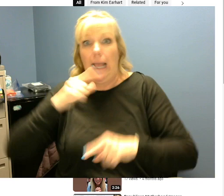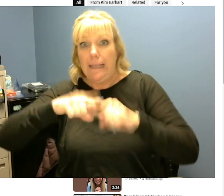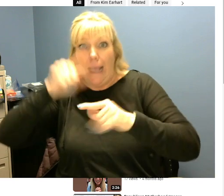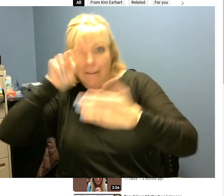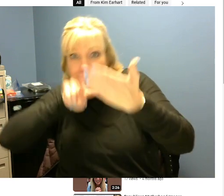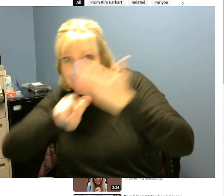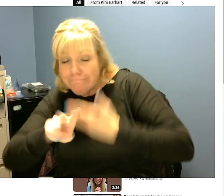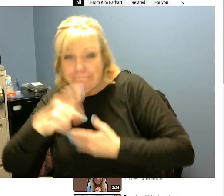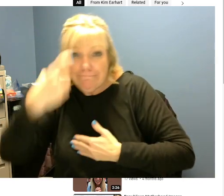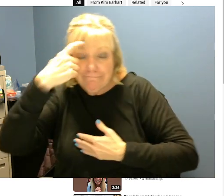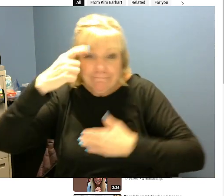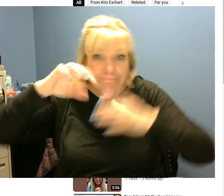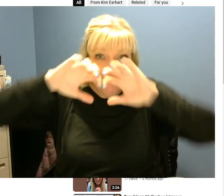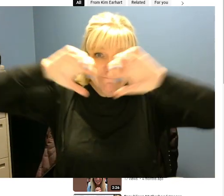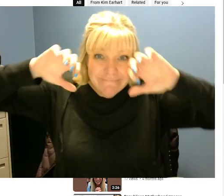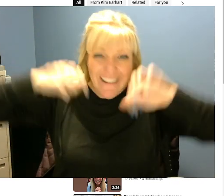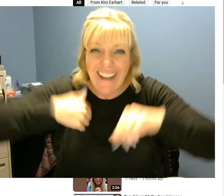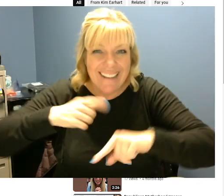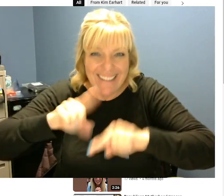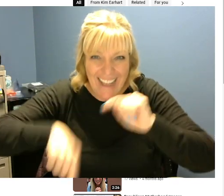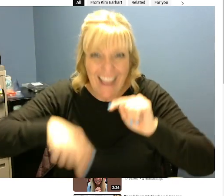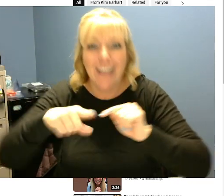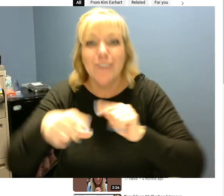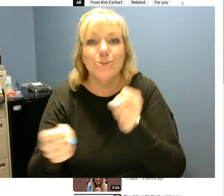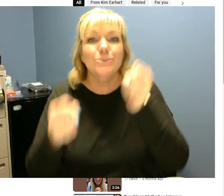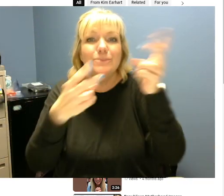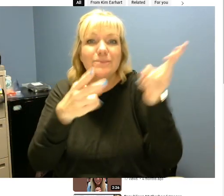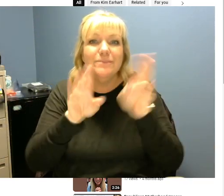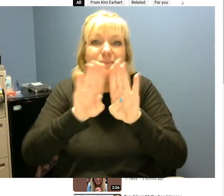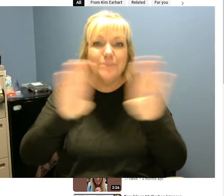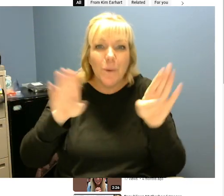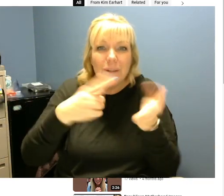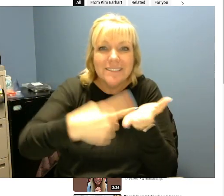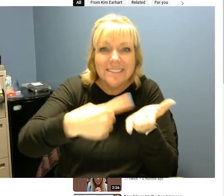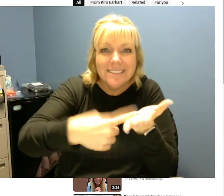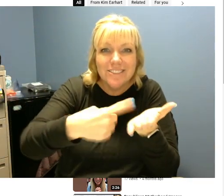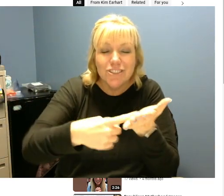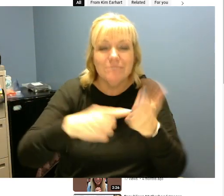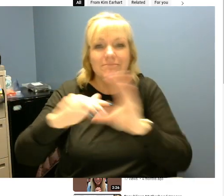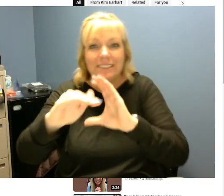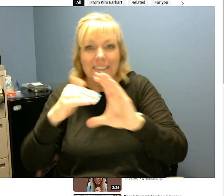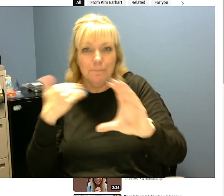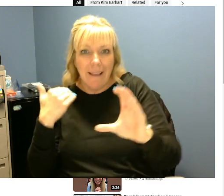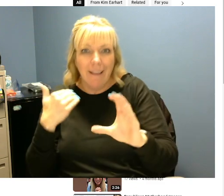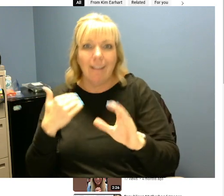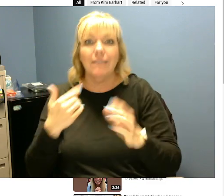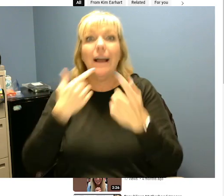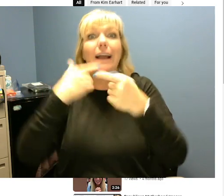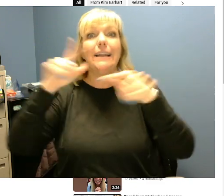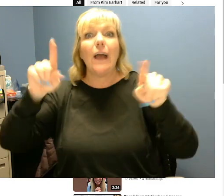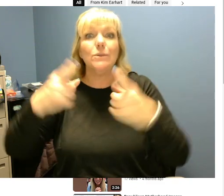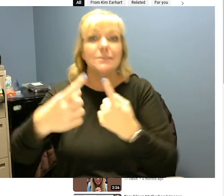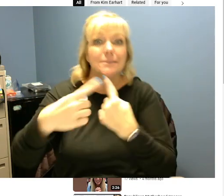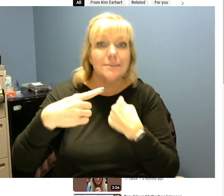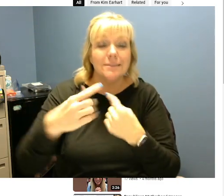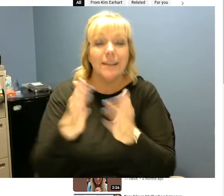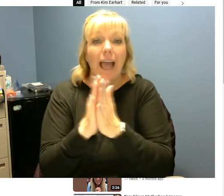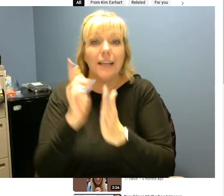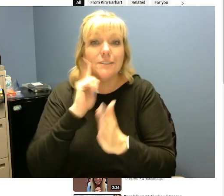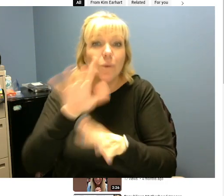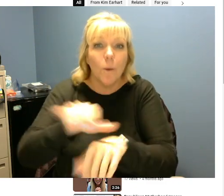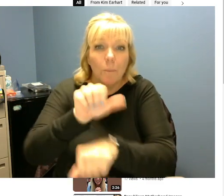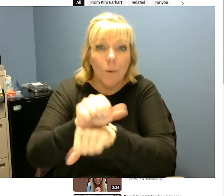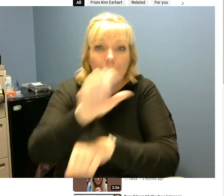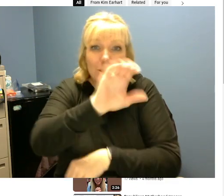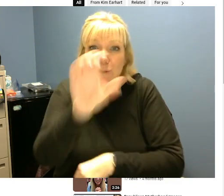email, put a question in the discussion board, or respond to an announcement, request a Zoom meeting. I